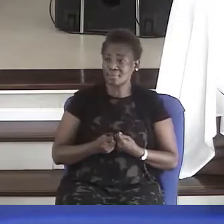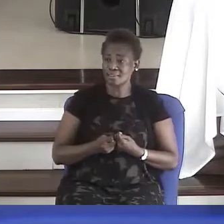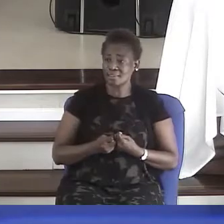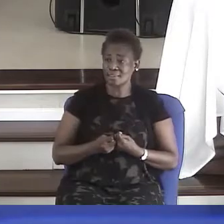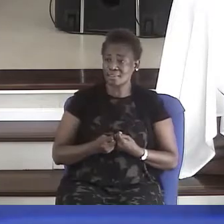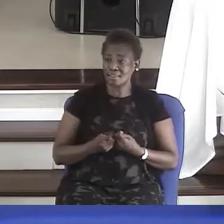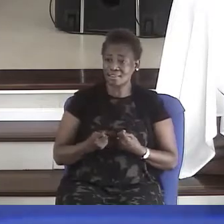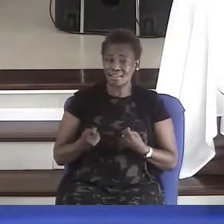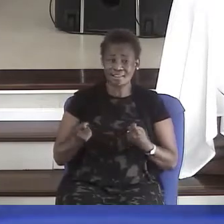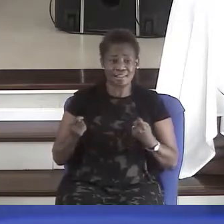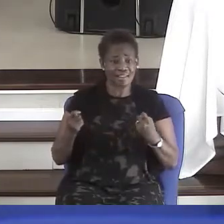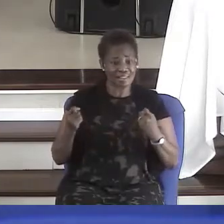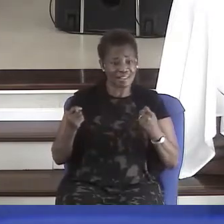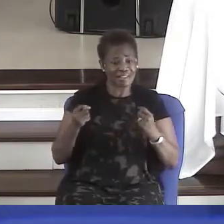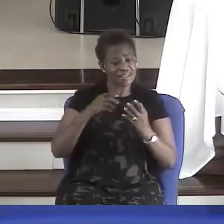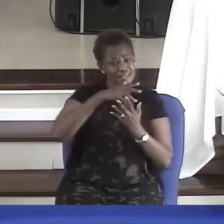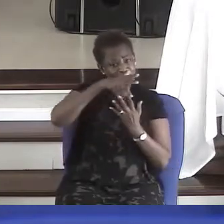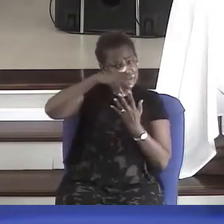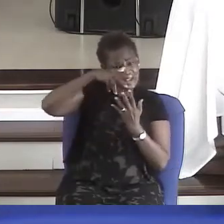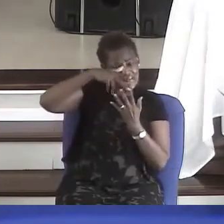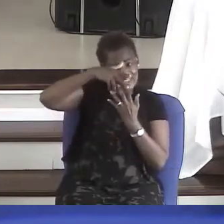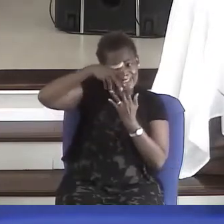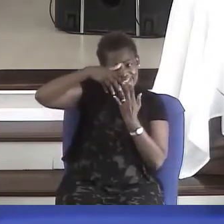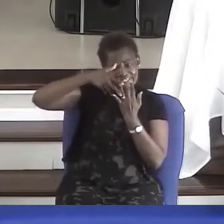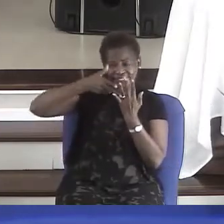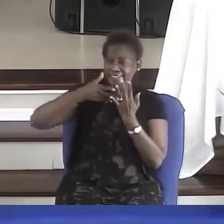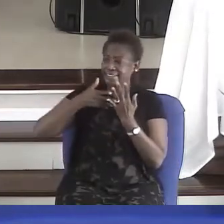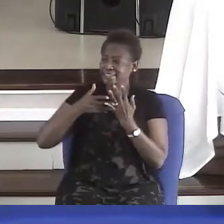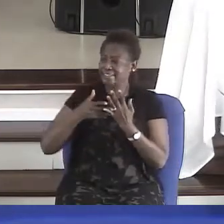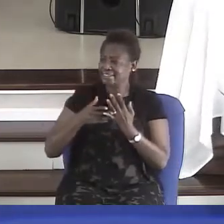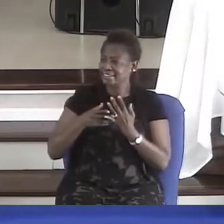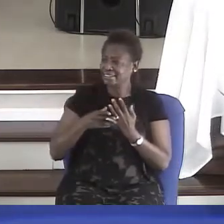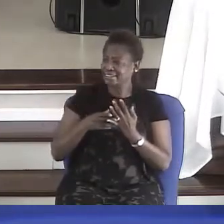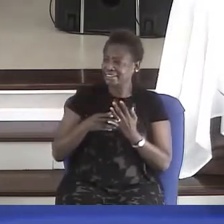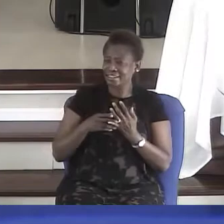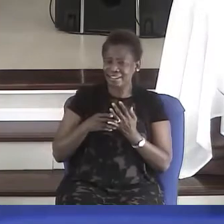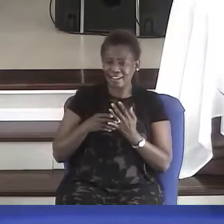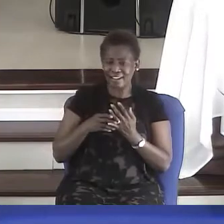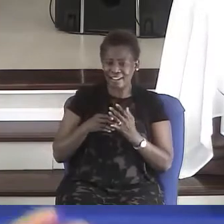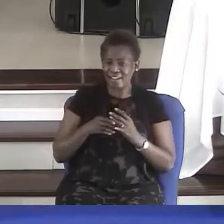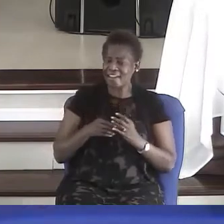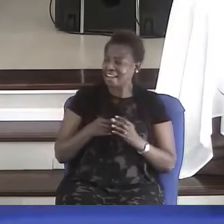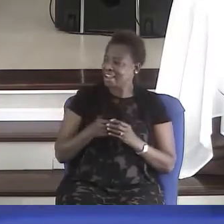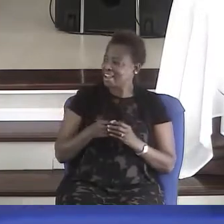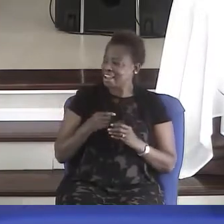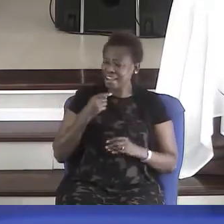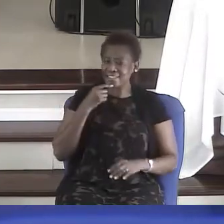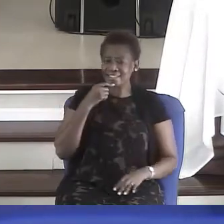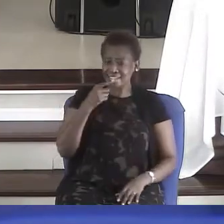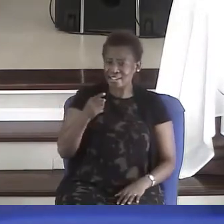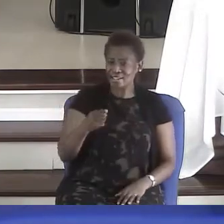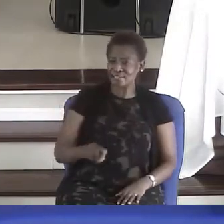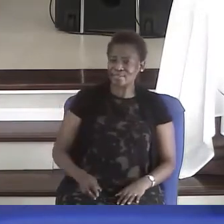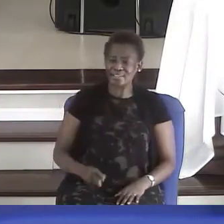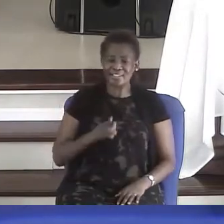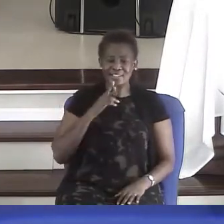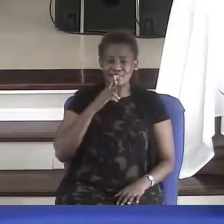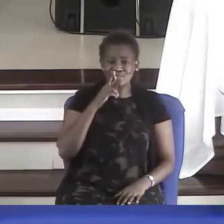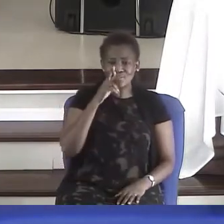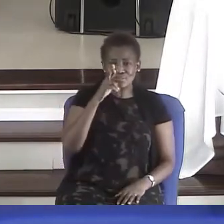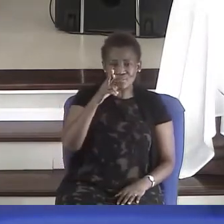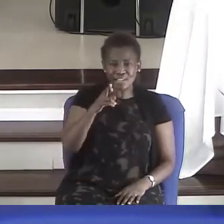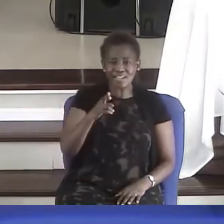talked to him, right? You remember he tells us? I put it to you. It is really what comes from